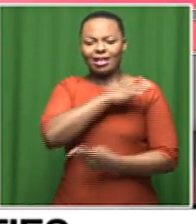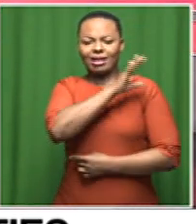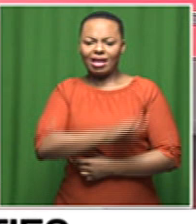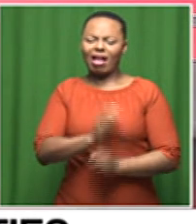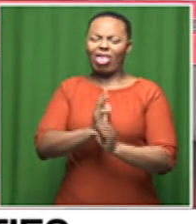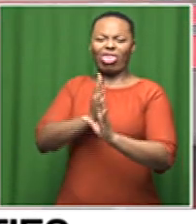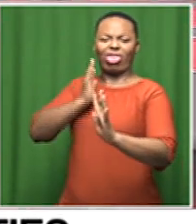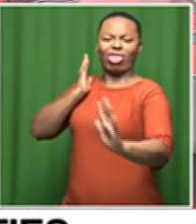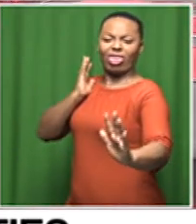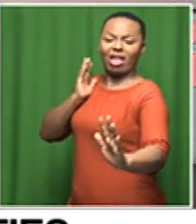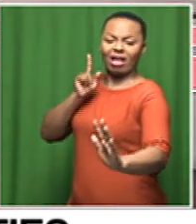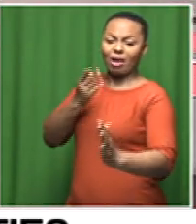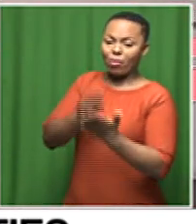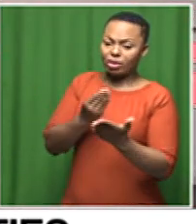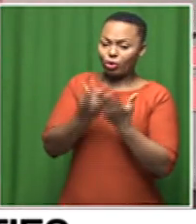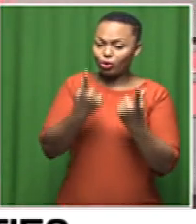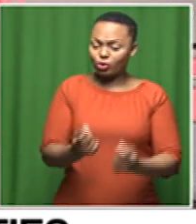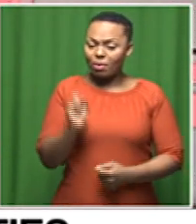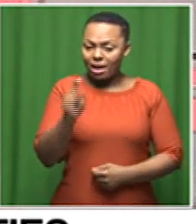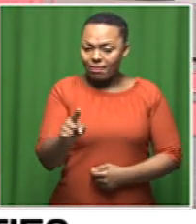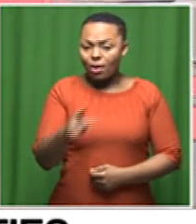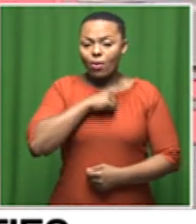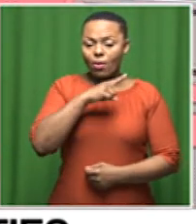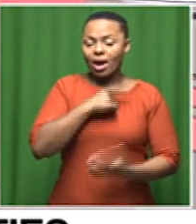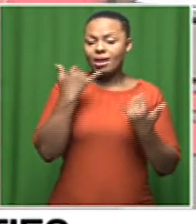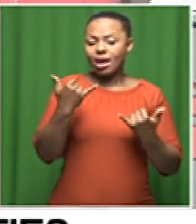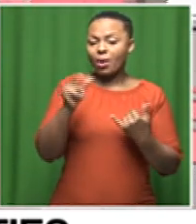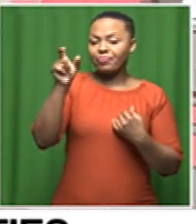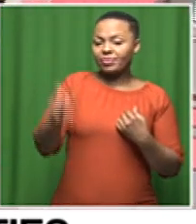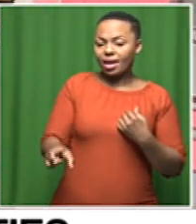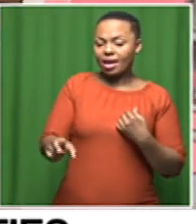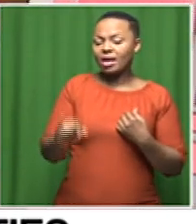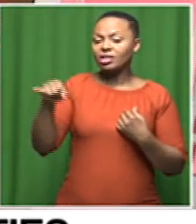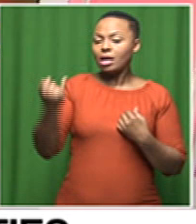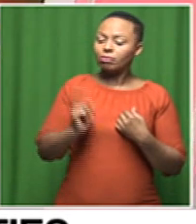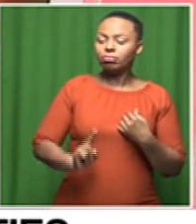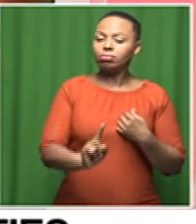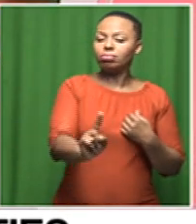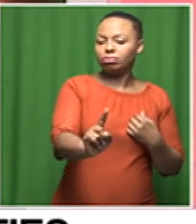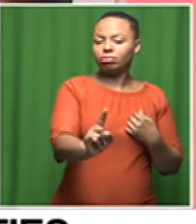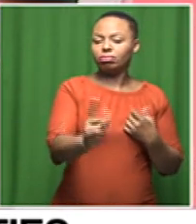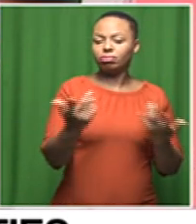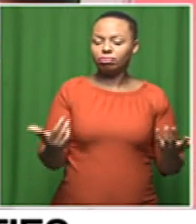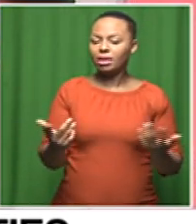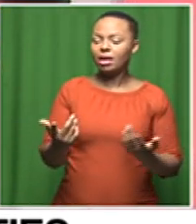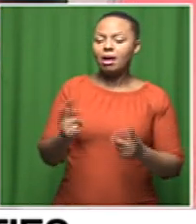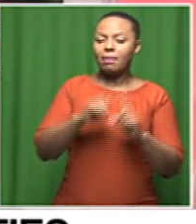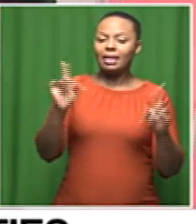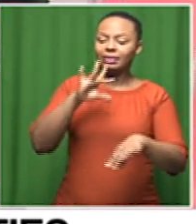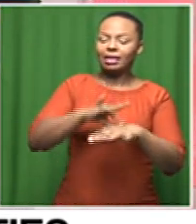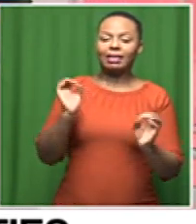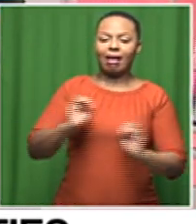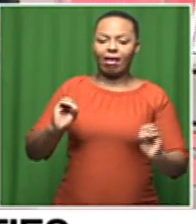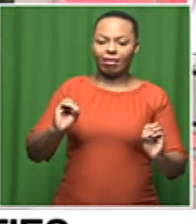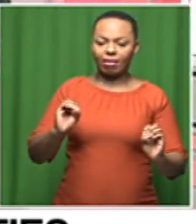lines at hospitals and clinics and things like that? Is it advised that patients just walk in and ask for a checkup even though they don't have any symptoms at